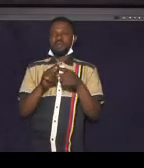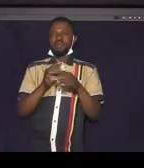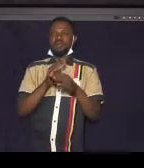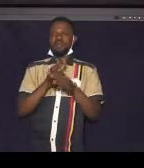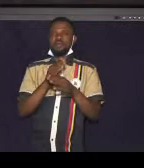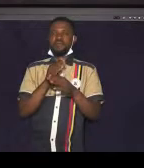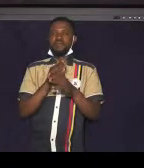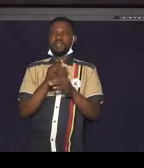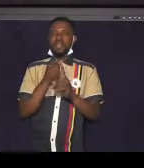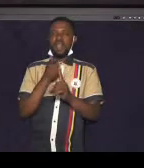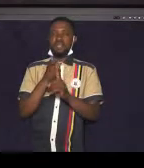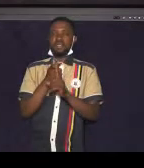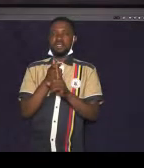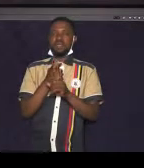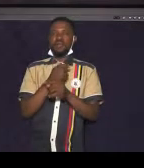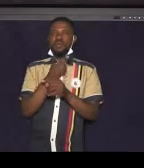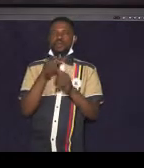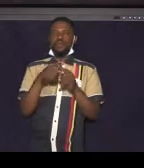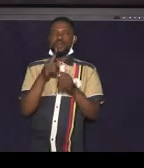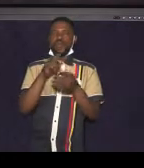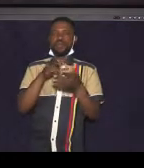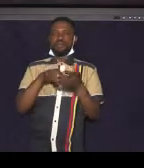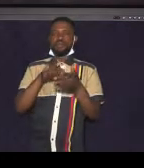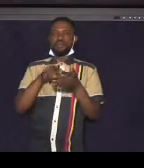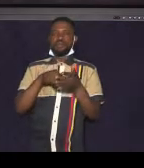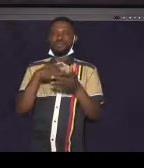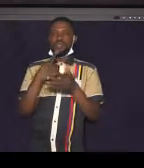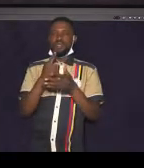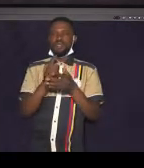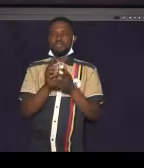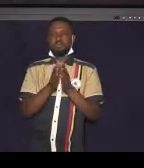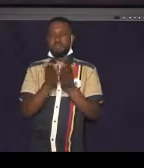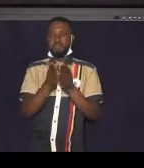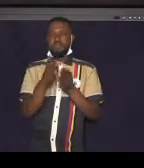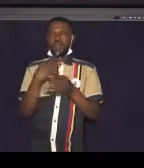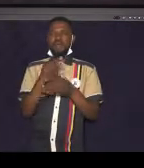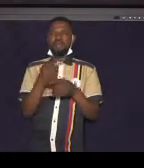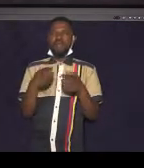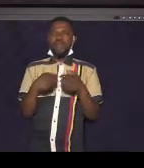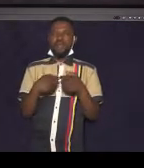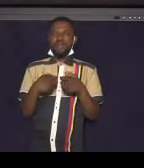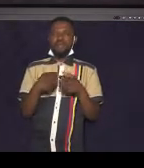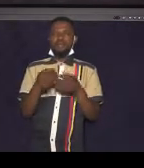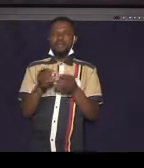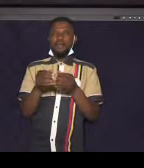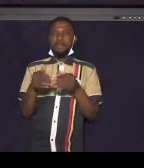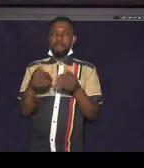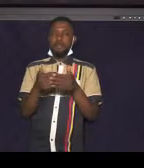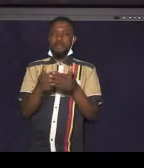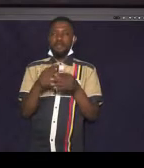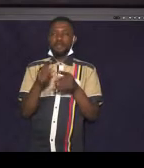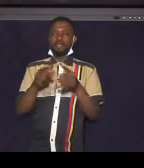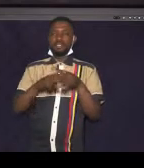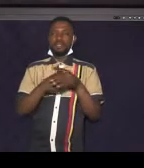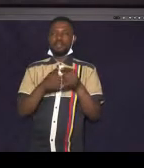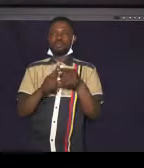Good. When you read the manual of any electronic gadgets and before you put it into